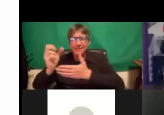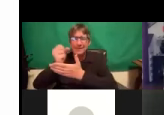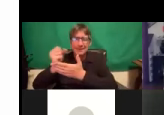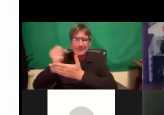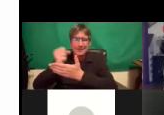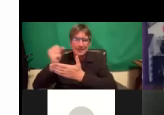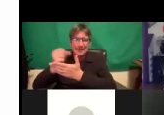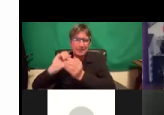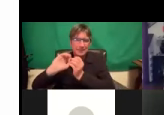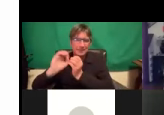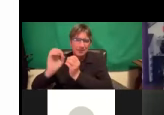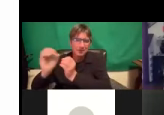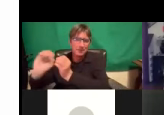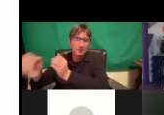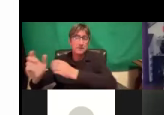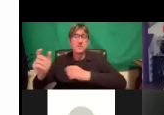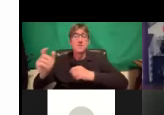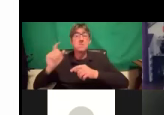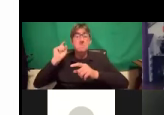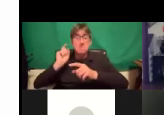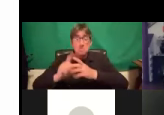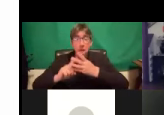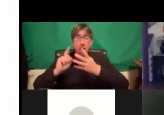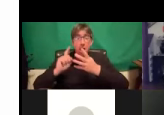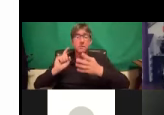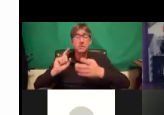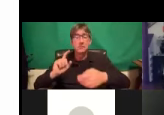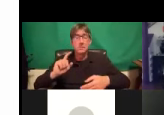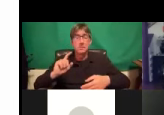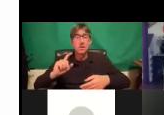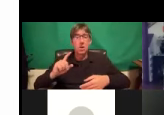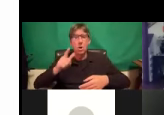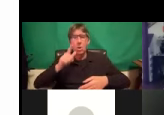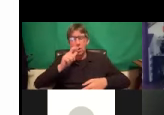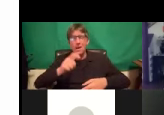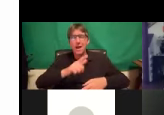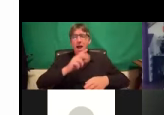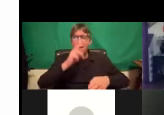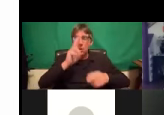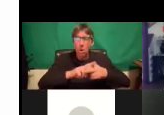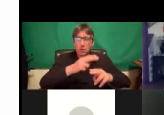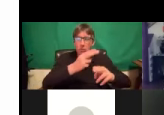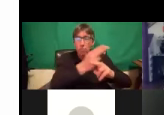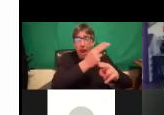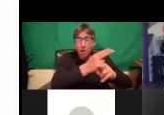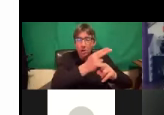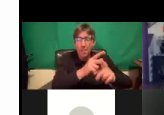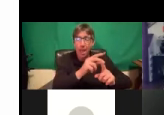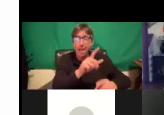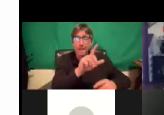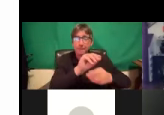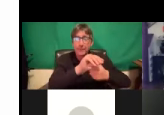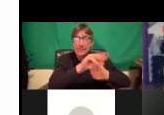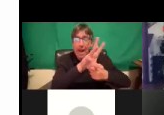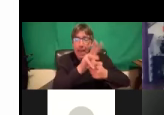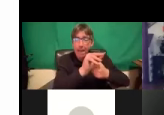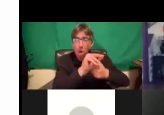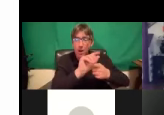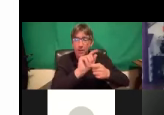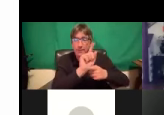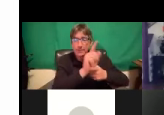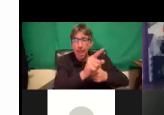As well as looking at driving patterns. So trying to not only look at ridership, which is very point in time, but as much as possible looking at other more